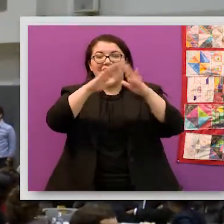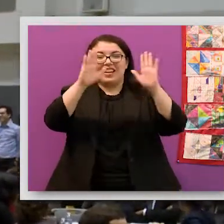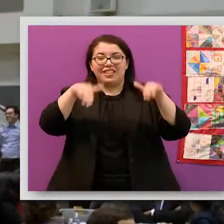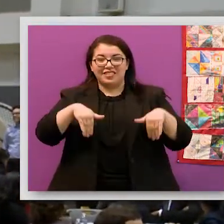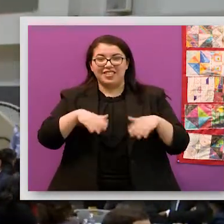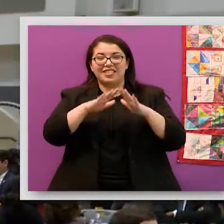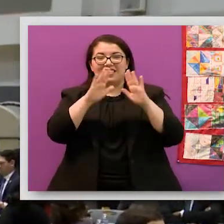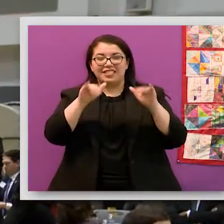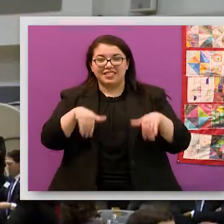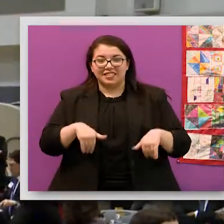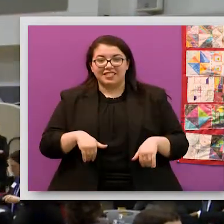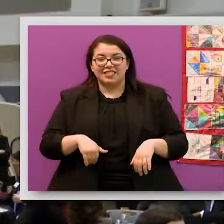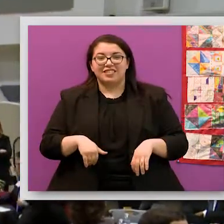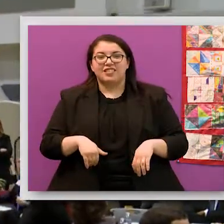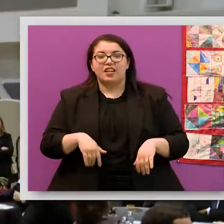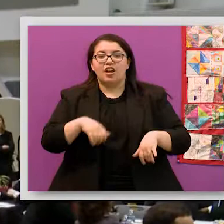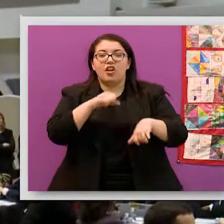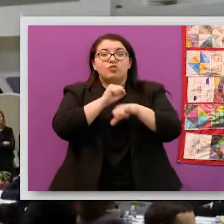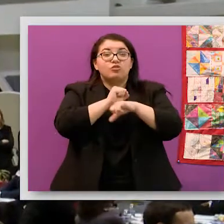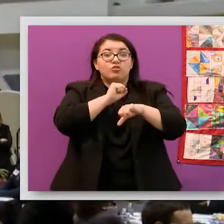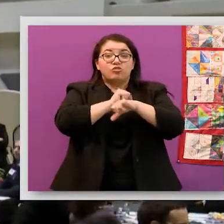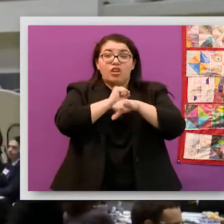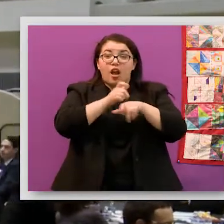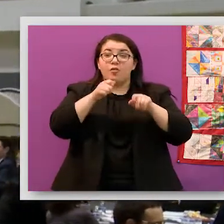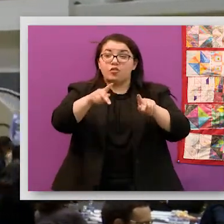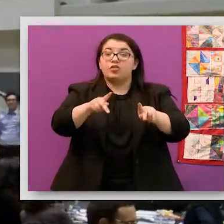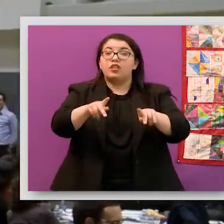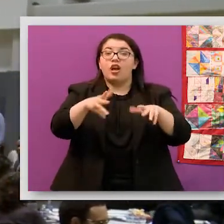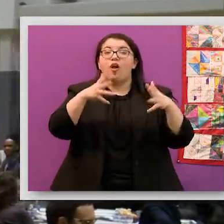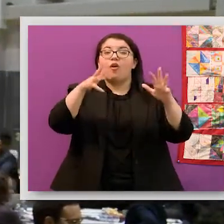Okay. Jobs and economic opportunity?